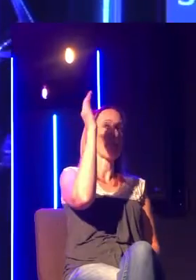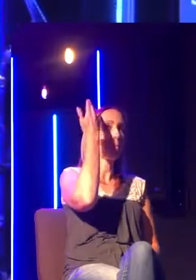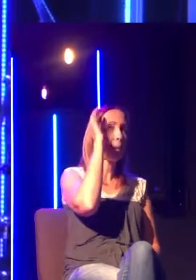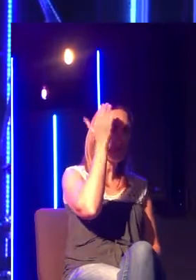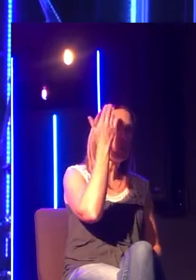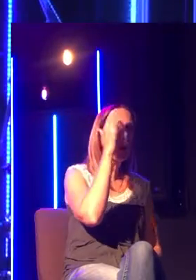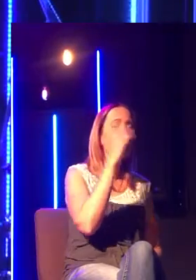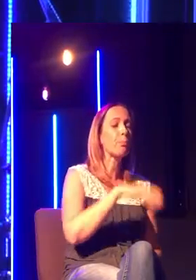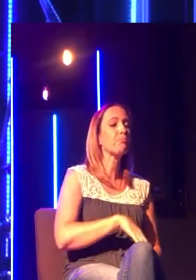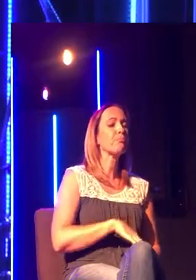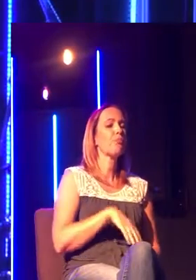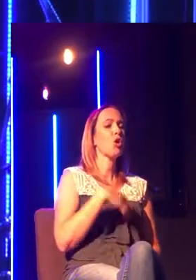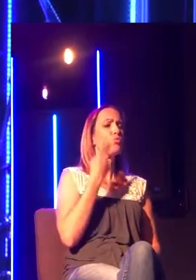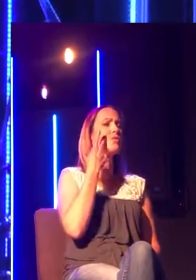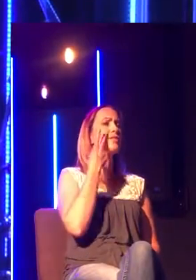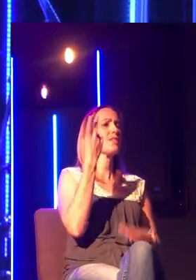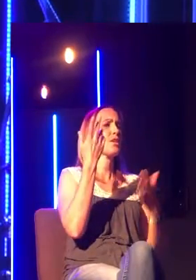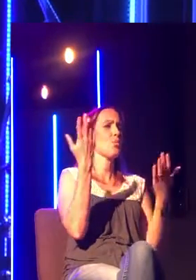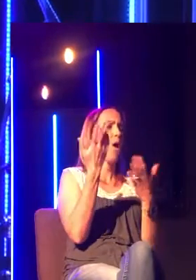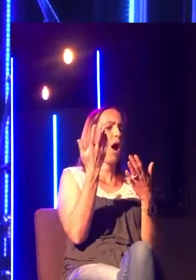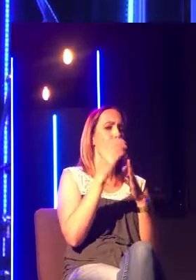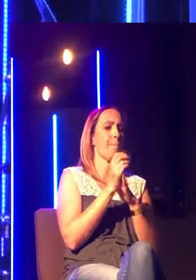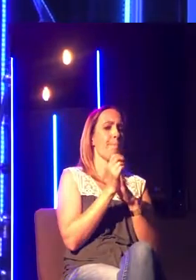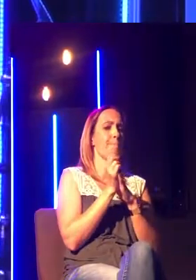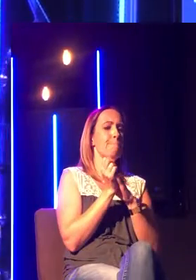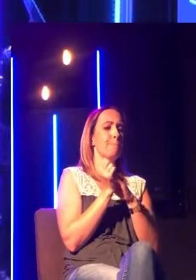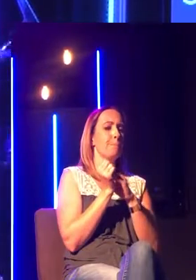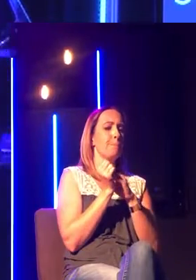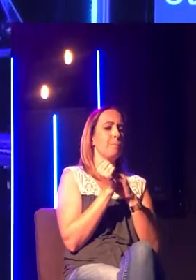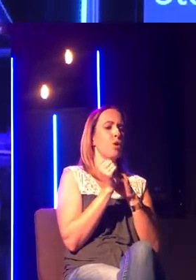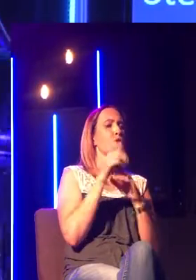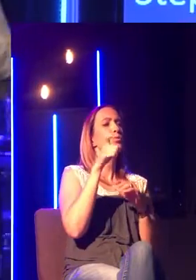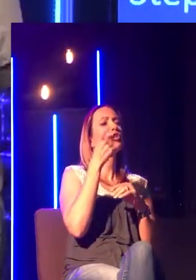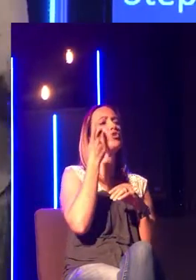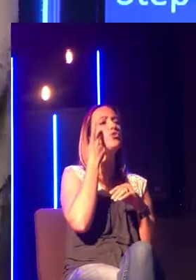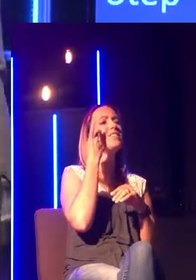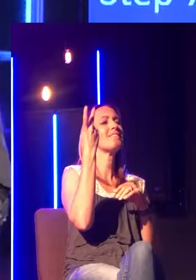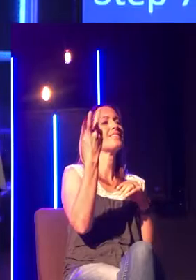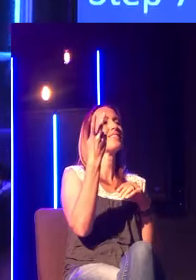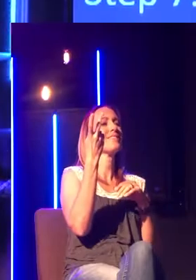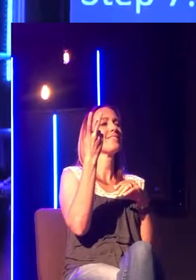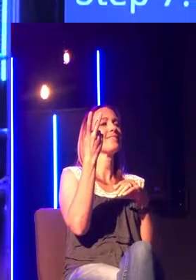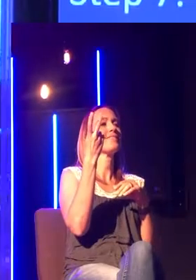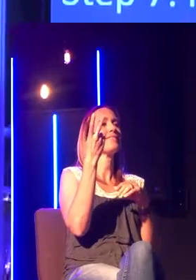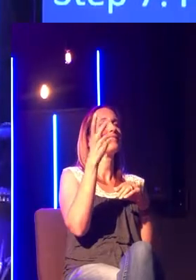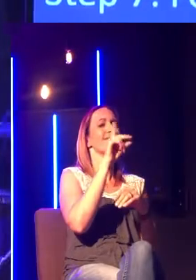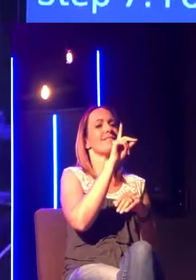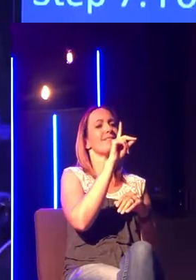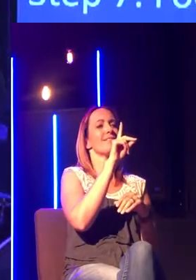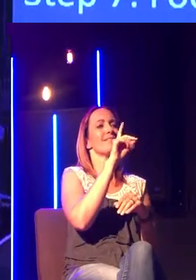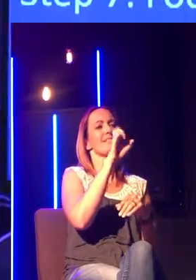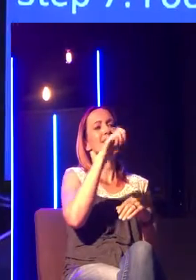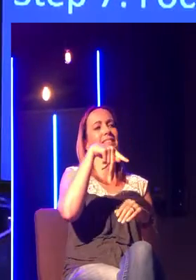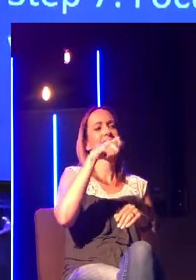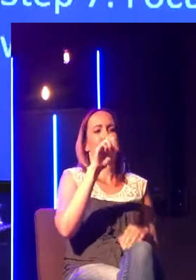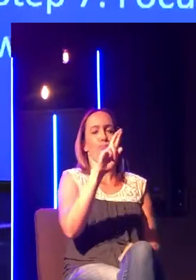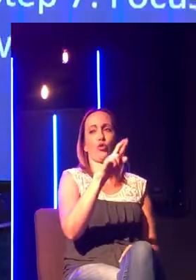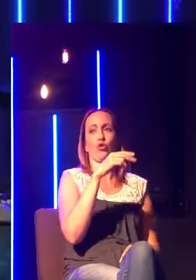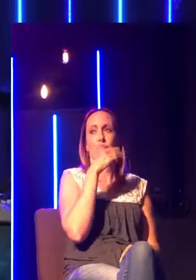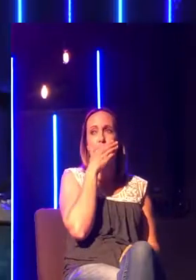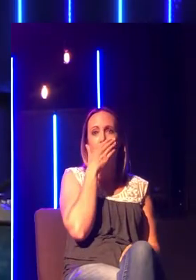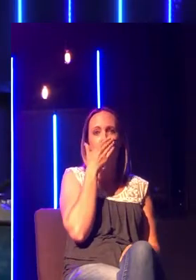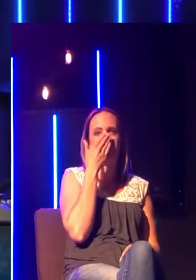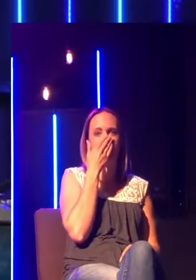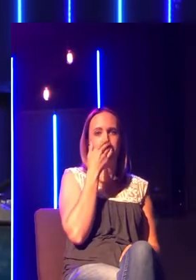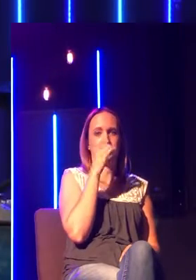our reflection. We only see what exists now. We have to be able to see much deeper than what we see just on the outside. John 7 says,